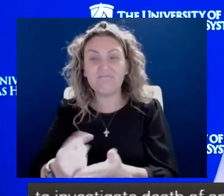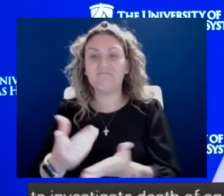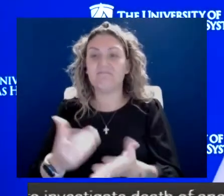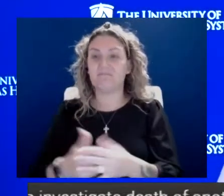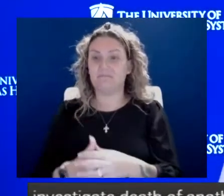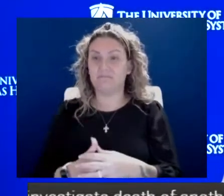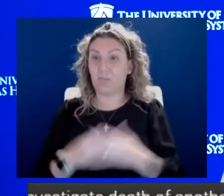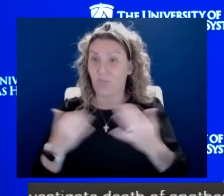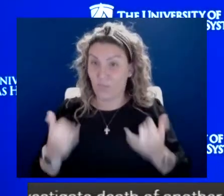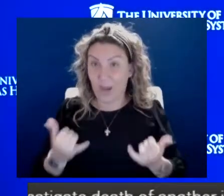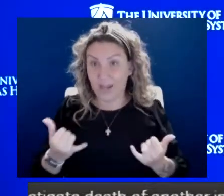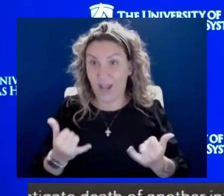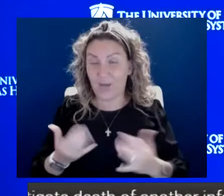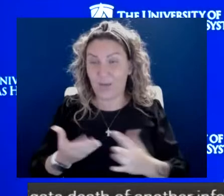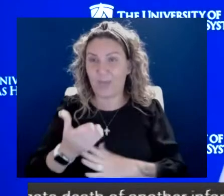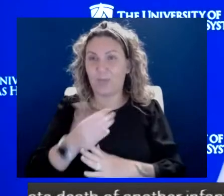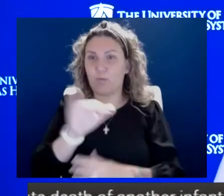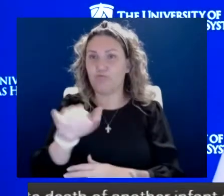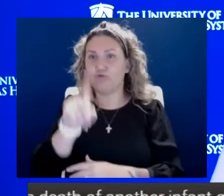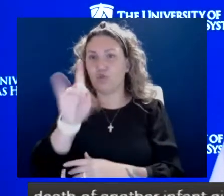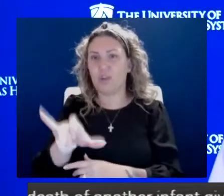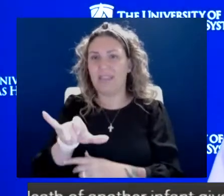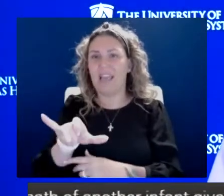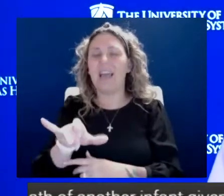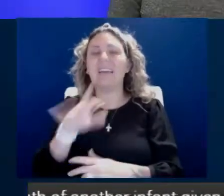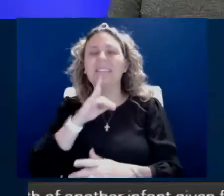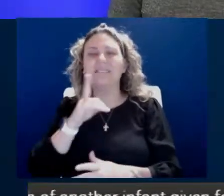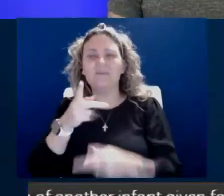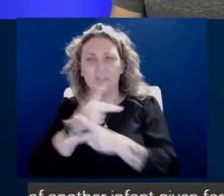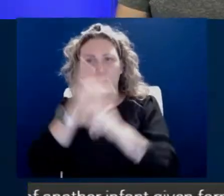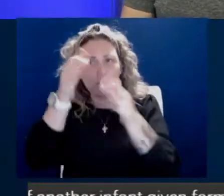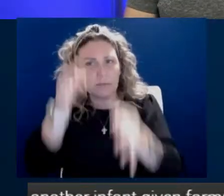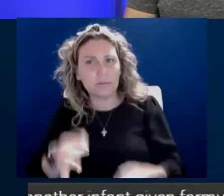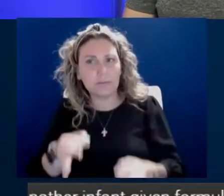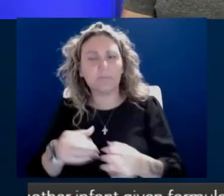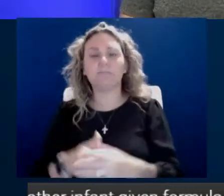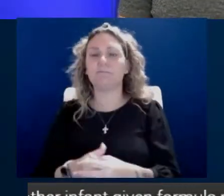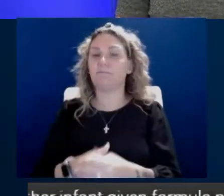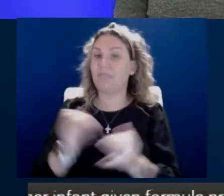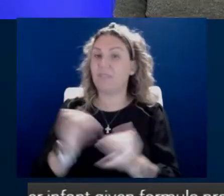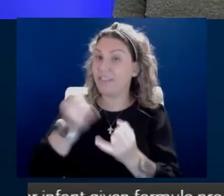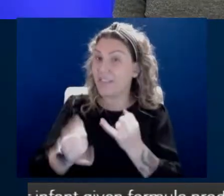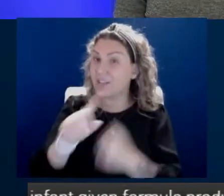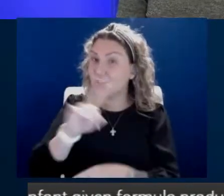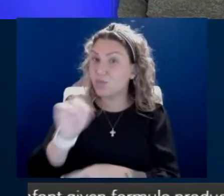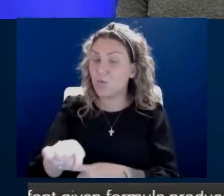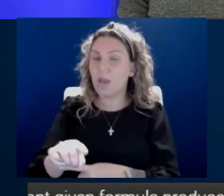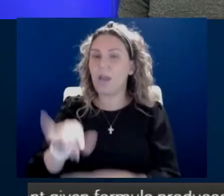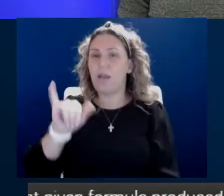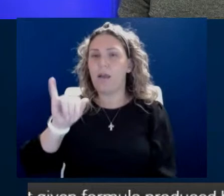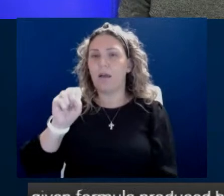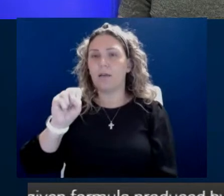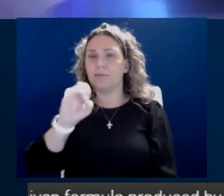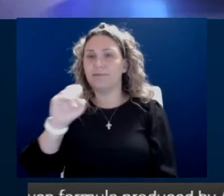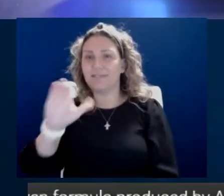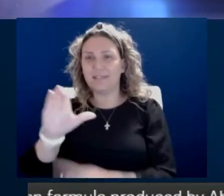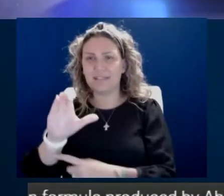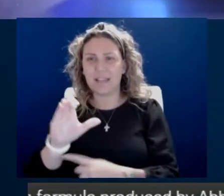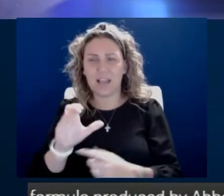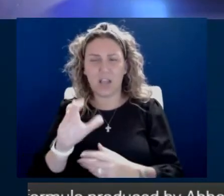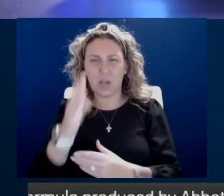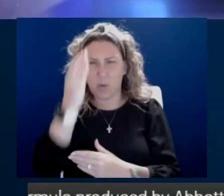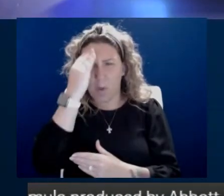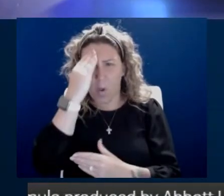right now through July to determine those types of things. Last question. Isaac wants to know, do we assist with